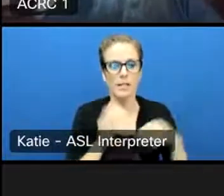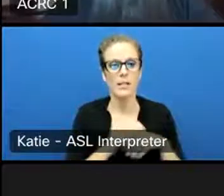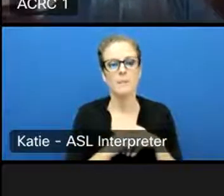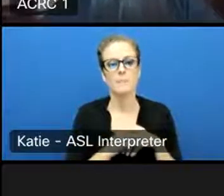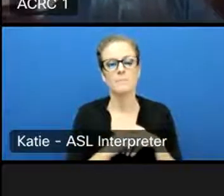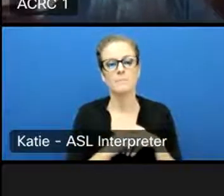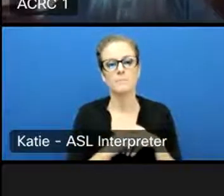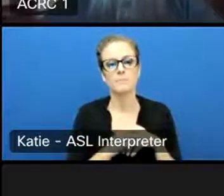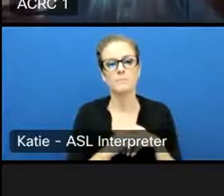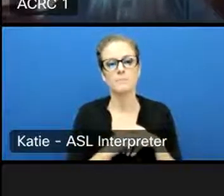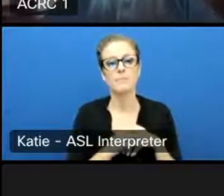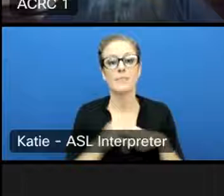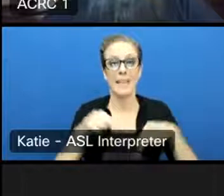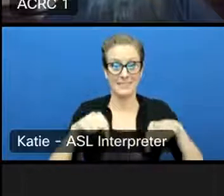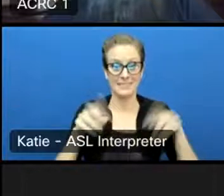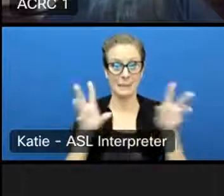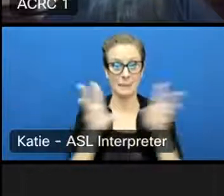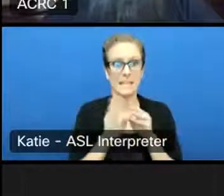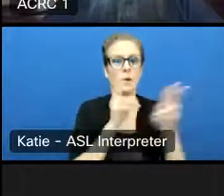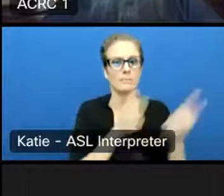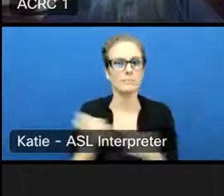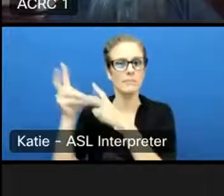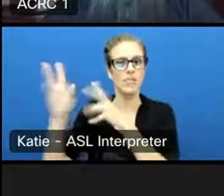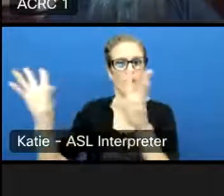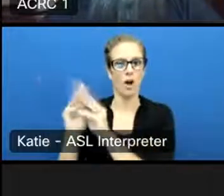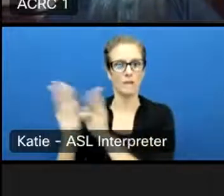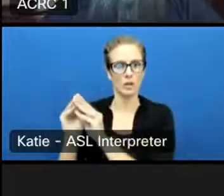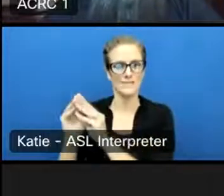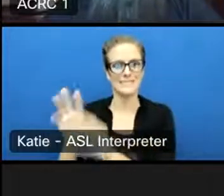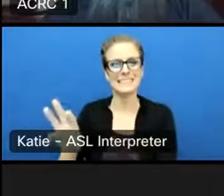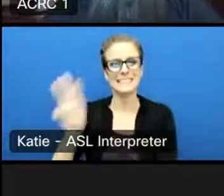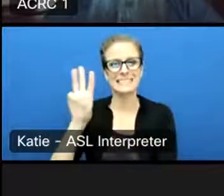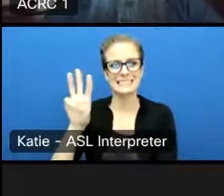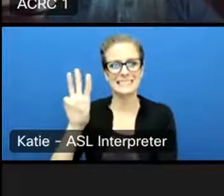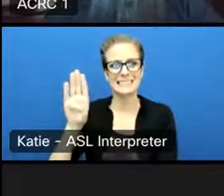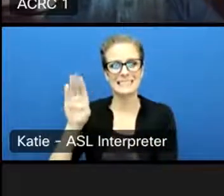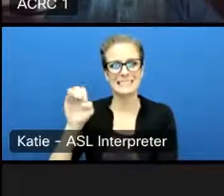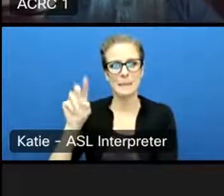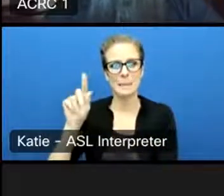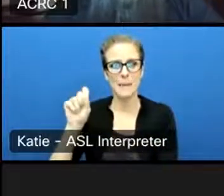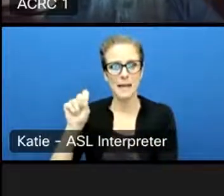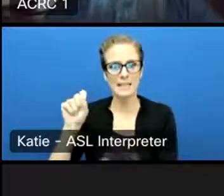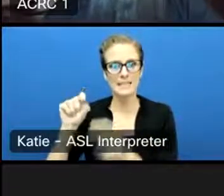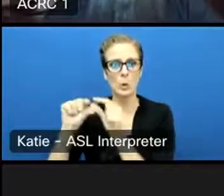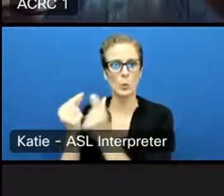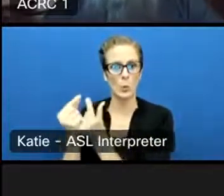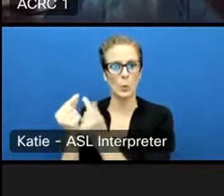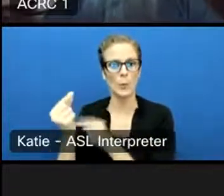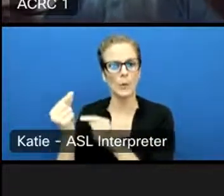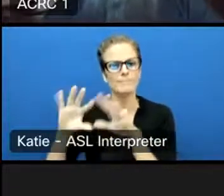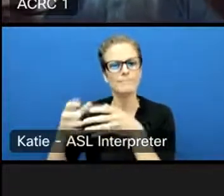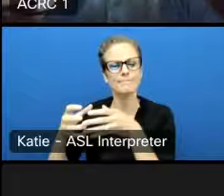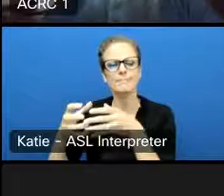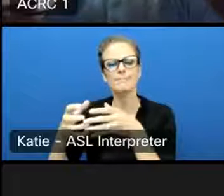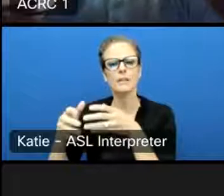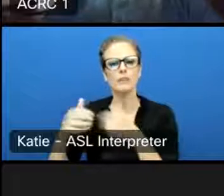with a conference that is happening next week. The Six Beds Group, which is a group of residential service providers, are having